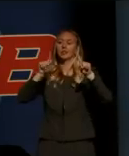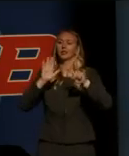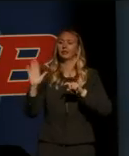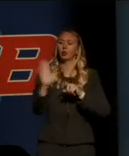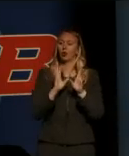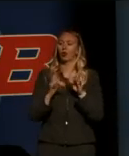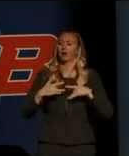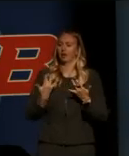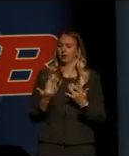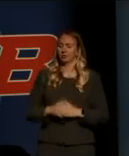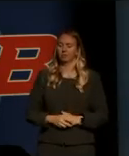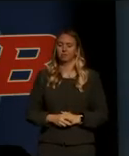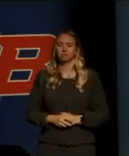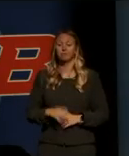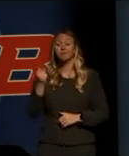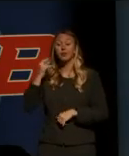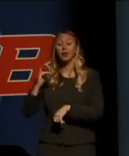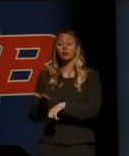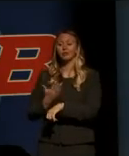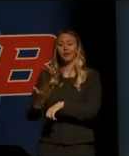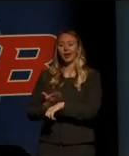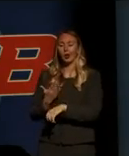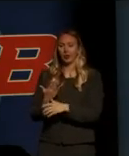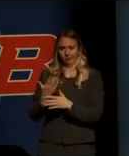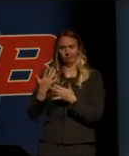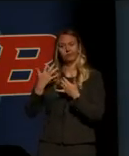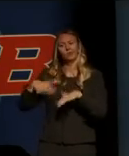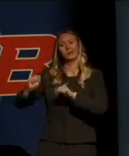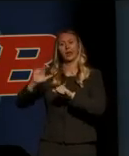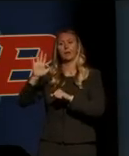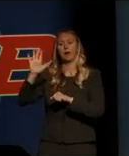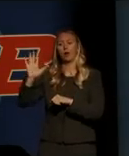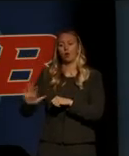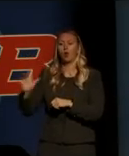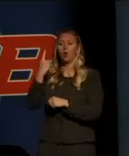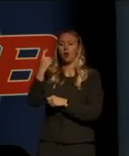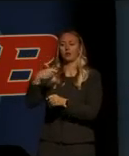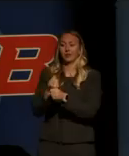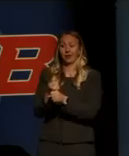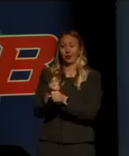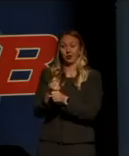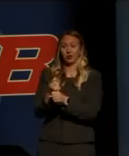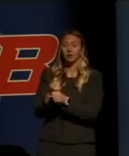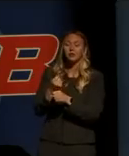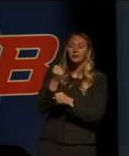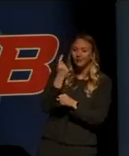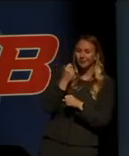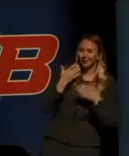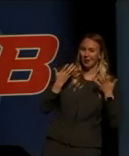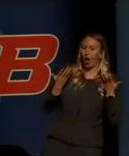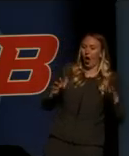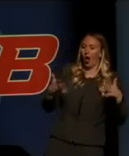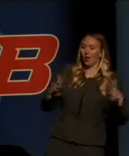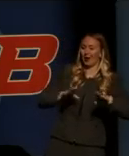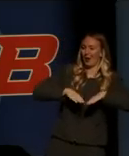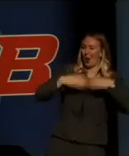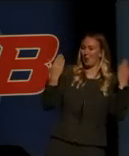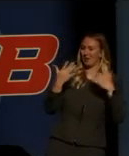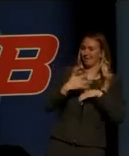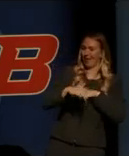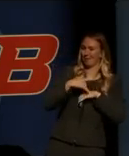While the remodel won't be complete for about a year, we're already open for business. In fact, in the